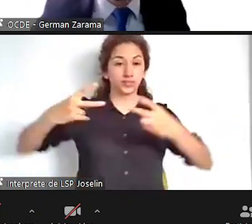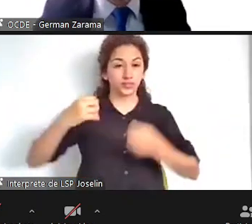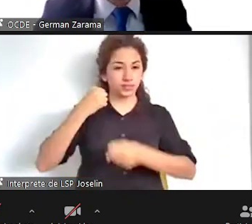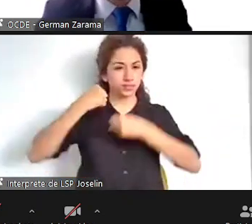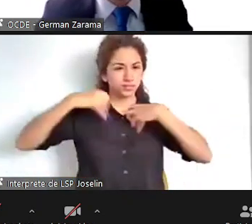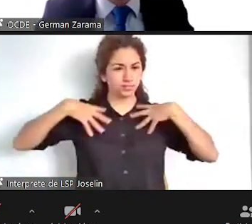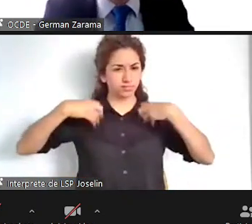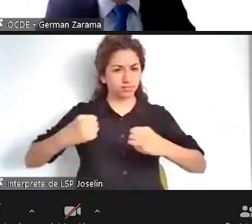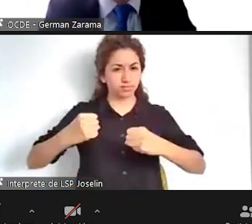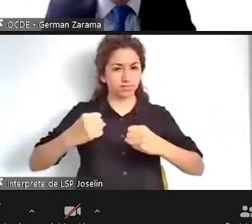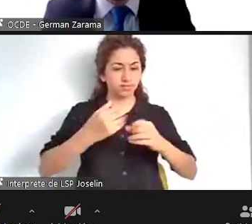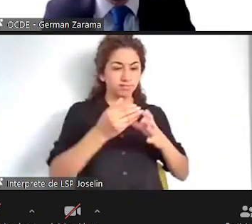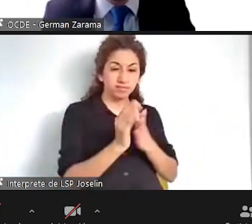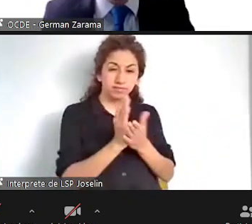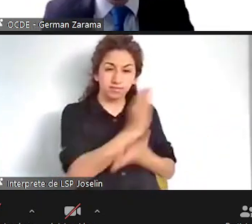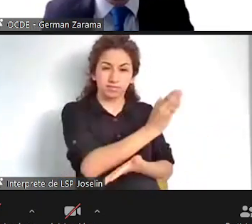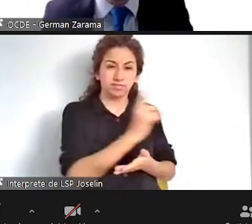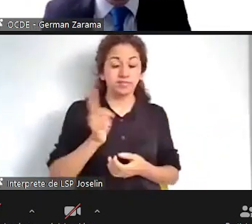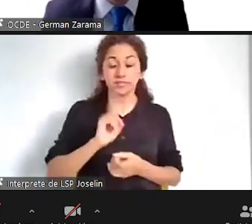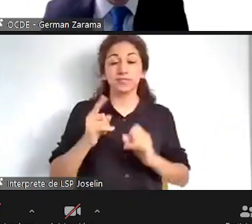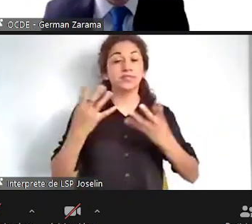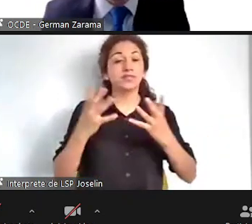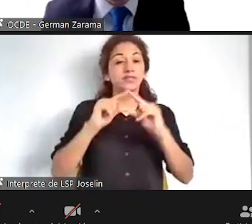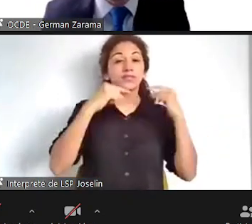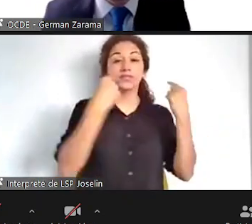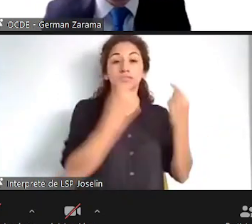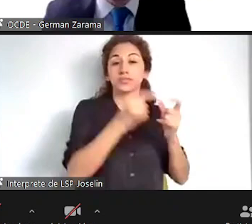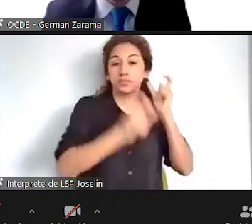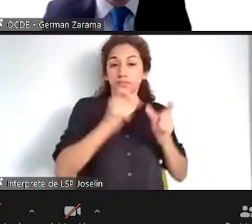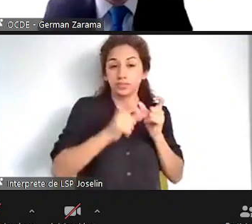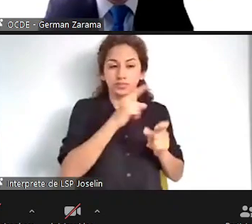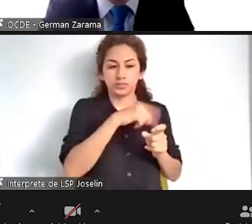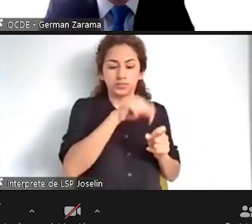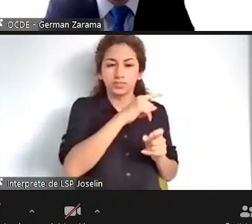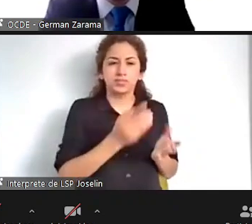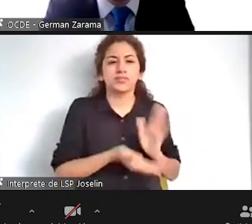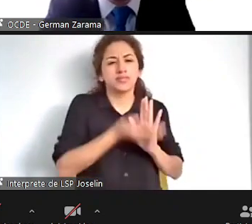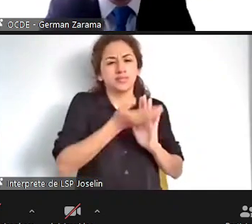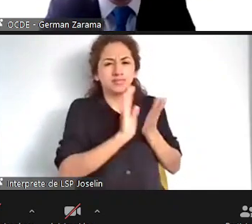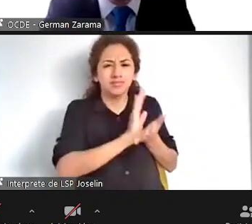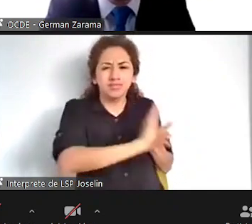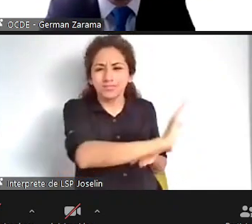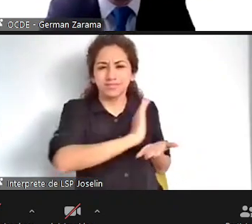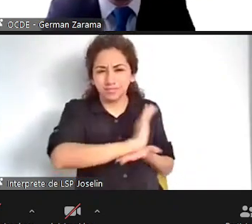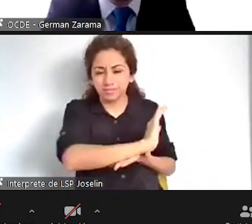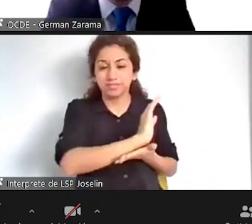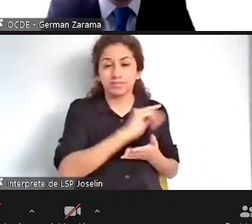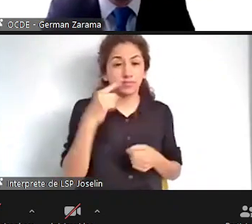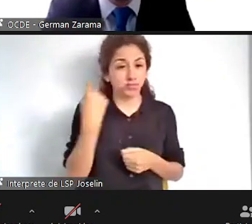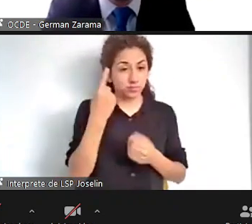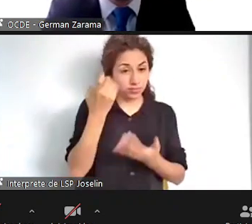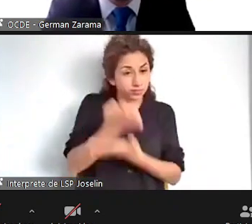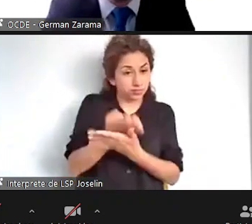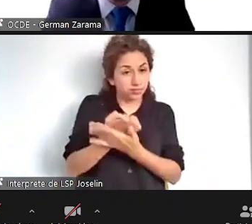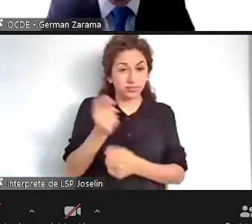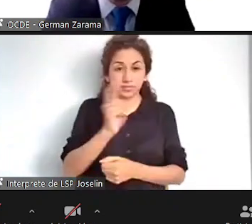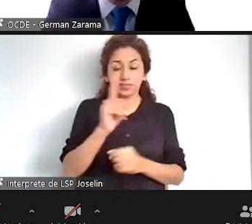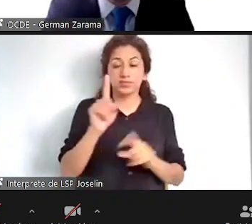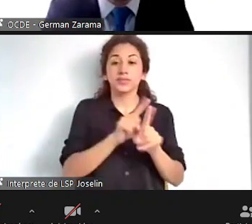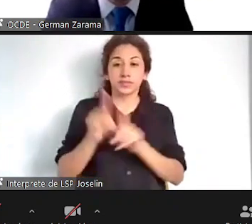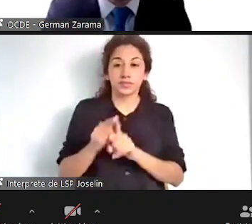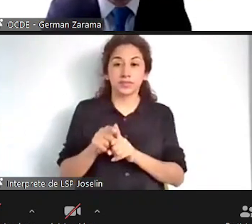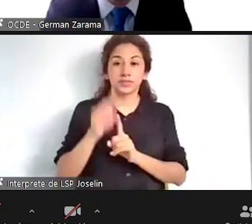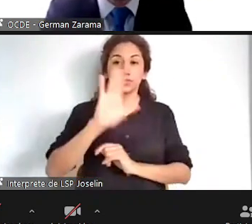the zero gold and that's just an effort to not leave anyone behind these groups and people who are more excluded and more marginalized not only in the